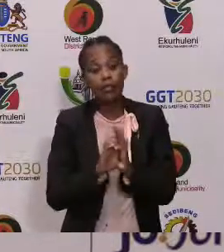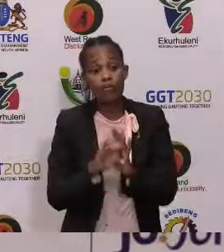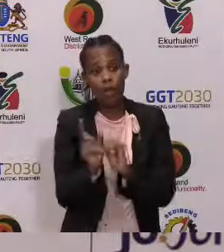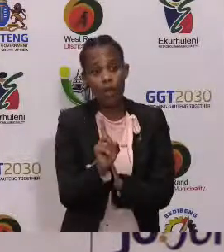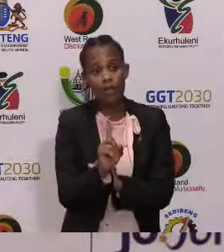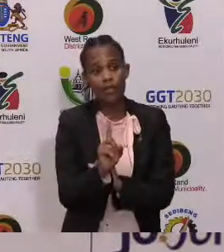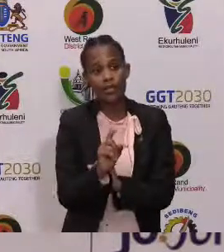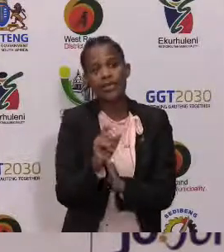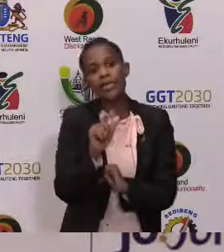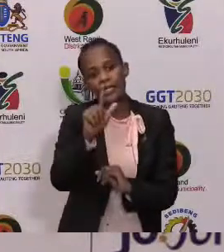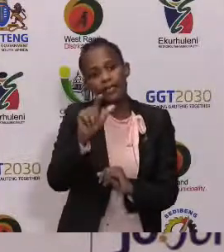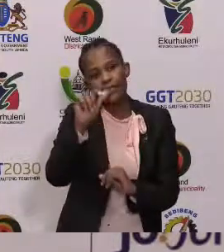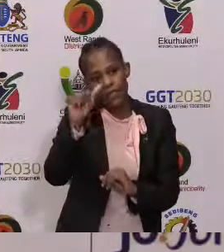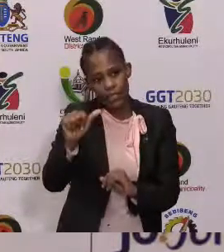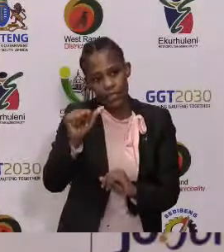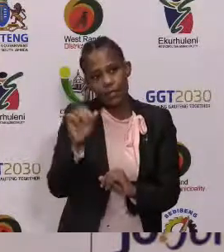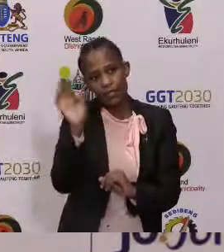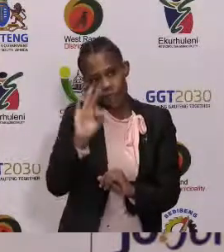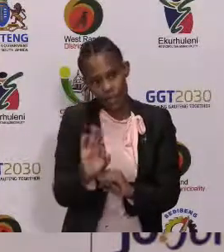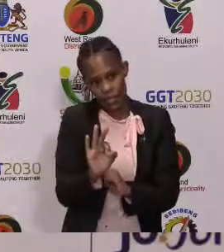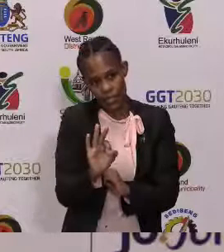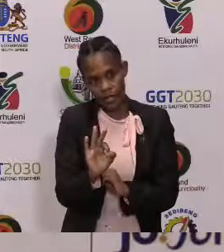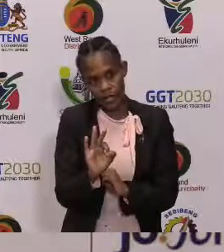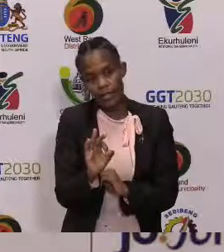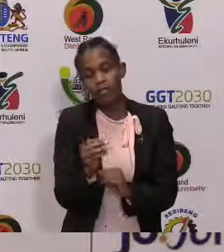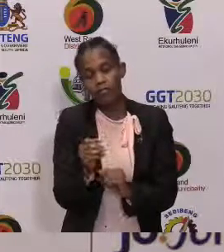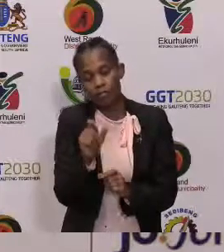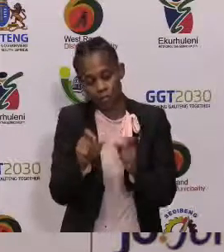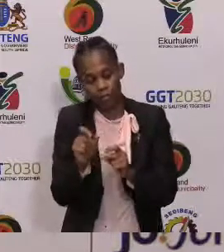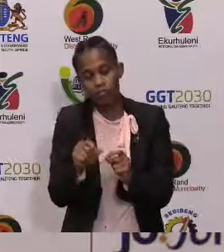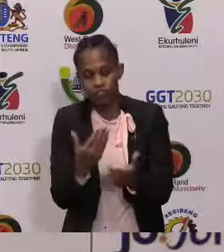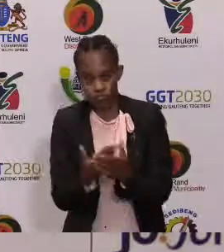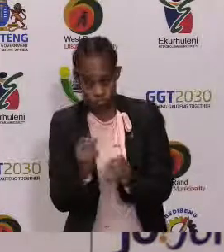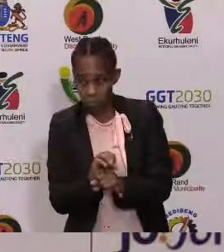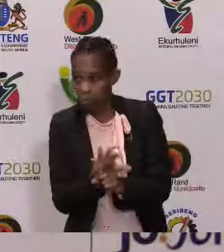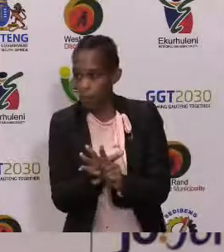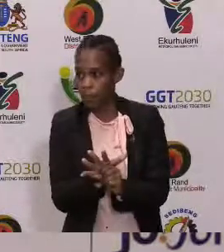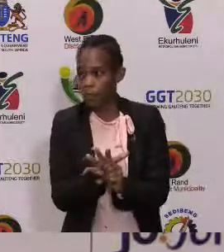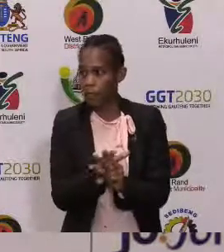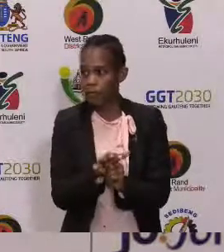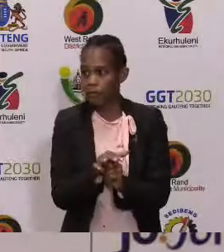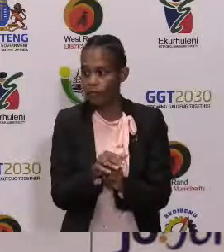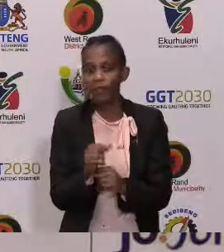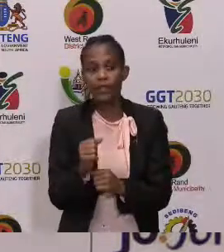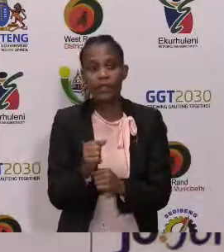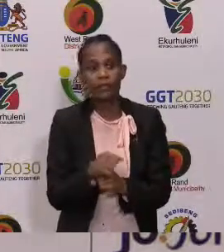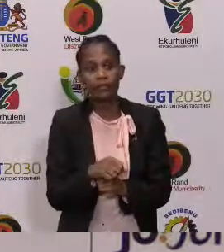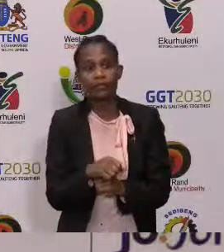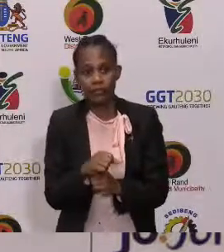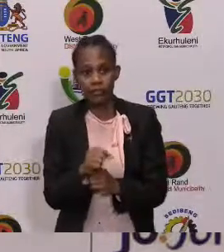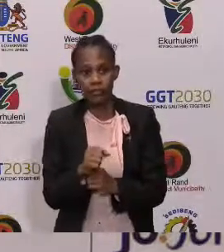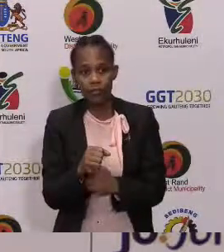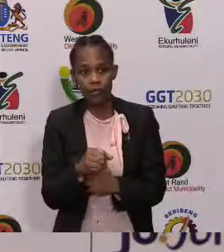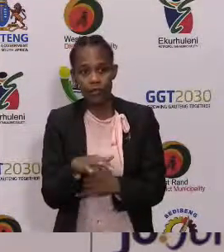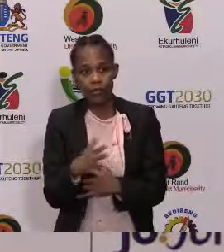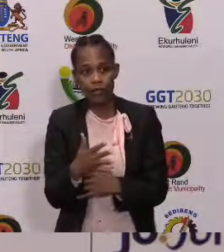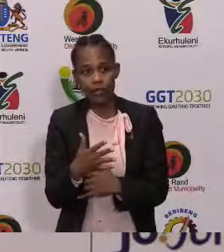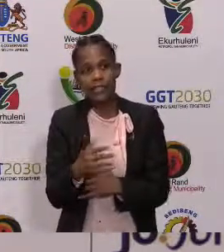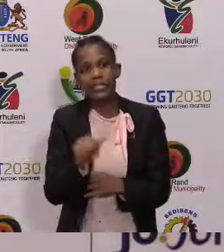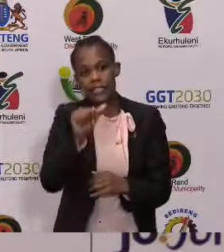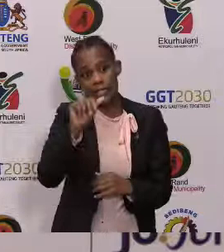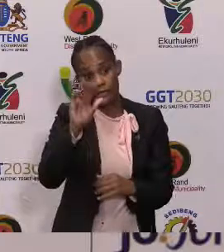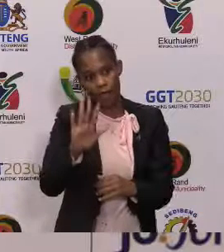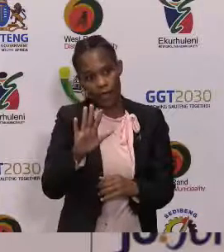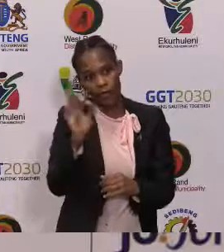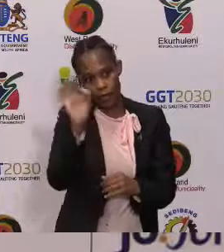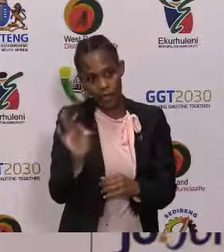were 76% more likely to be infected than people that were unemployed. Healthcare workers were